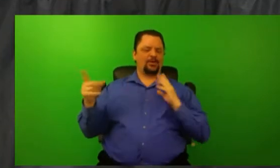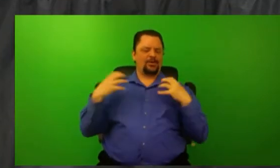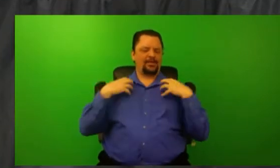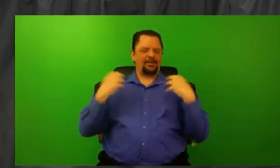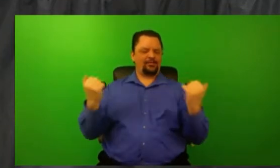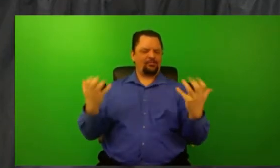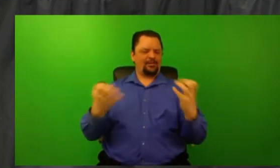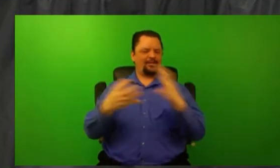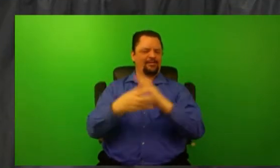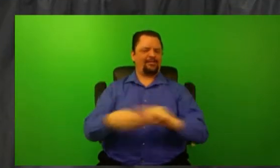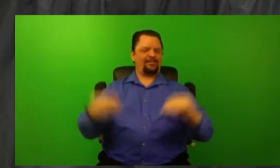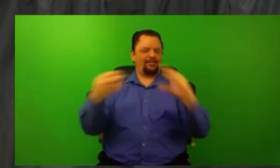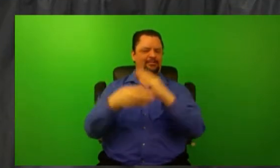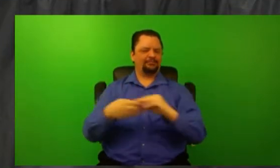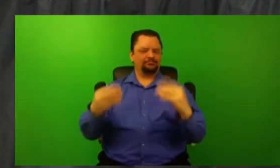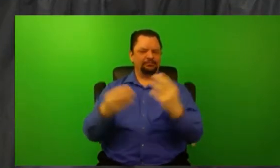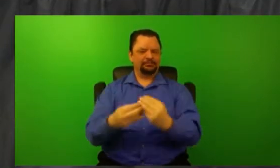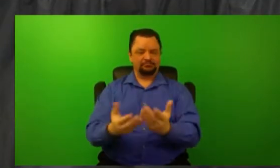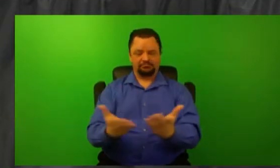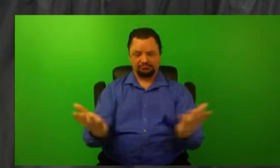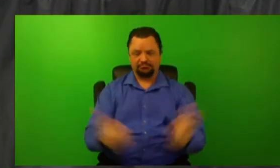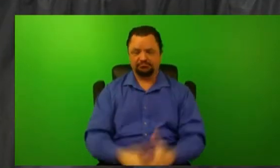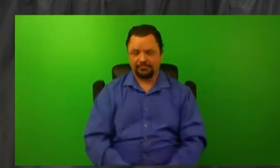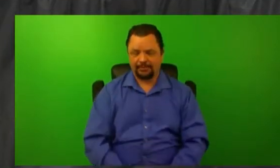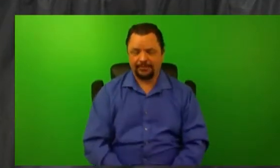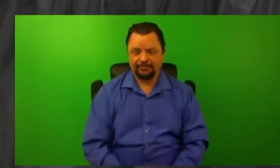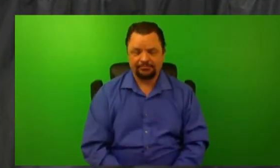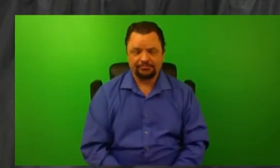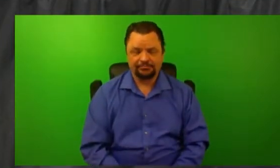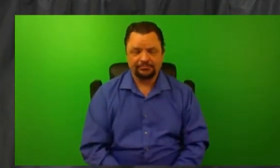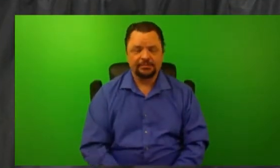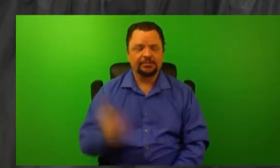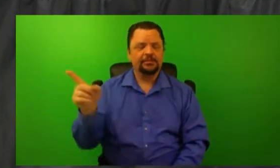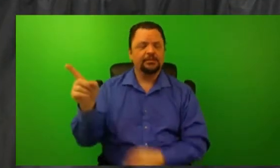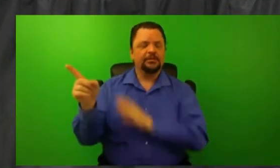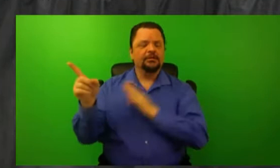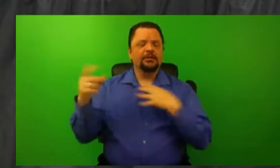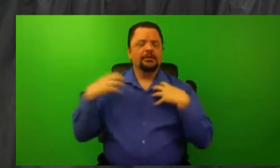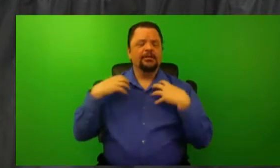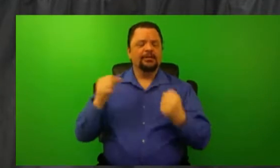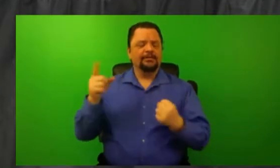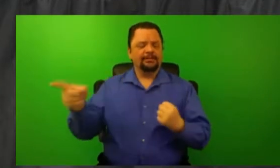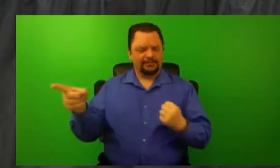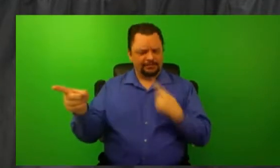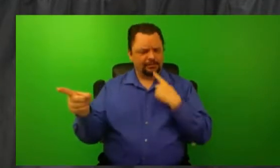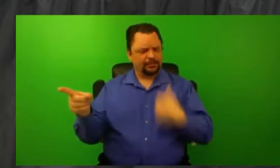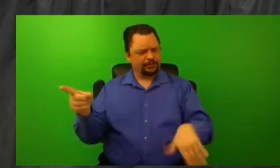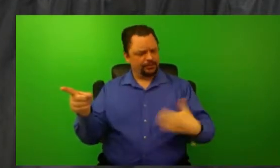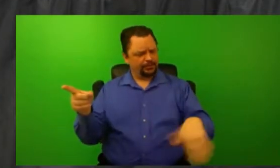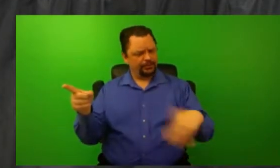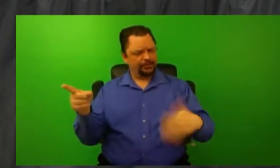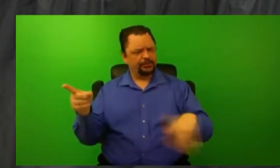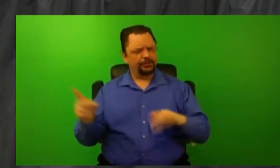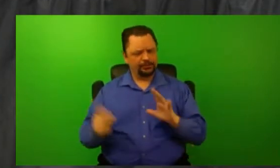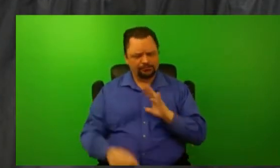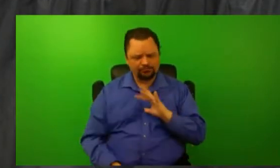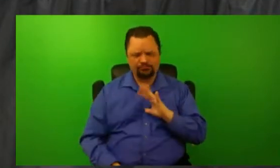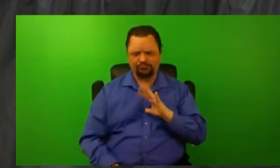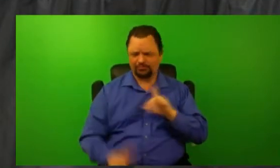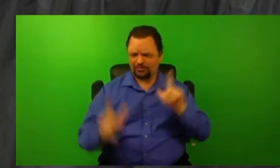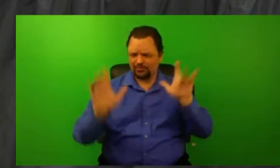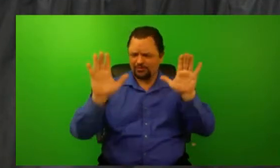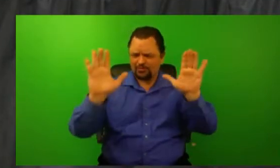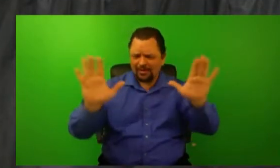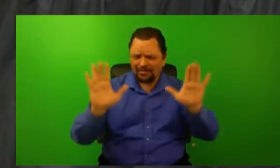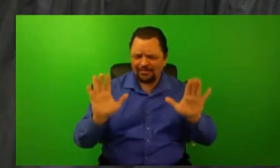these, I think, are particularly cogent. And I like the fact that we get to hear from board members. A lot